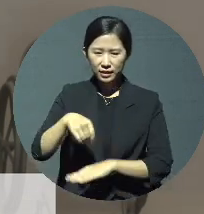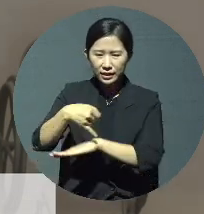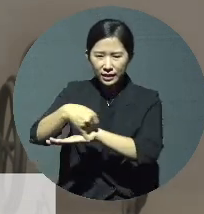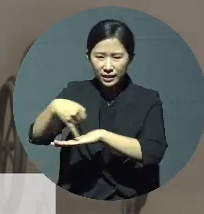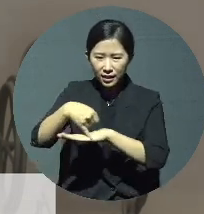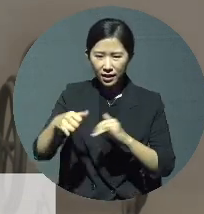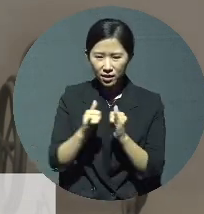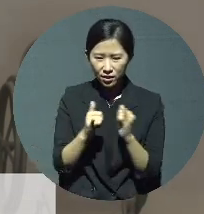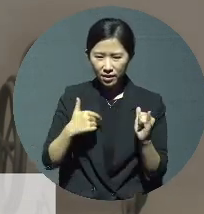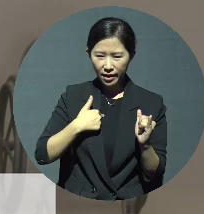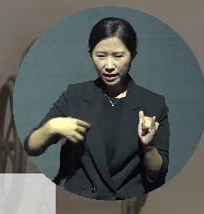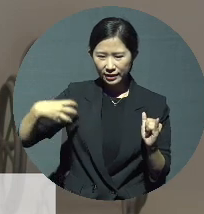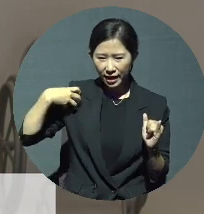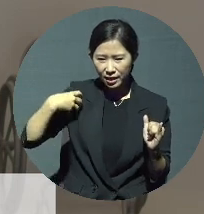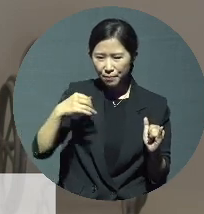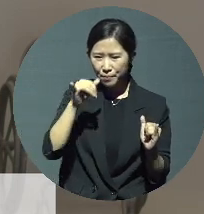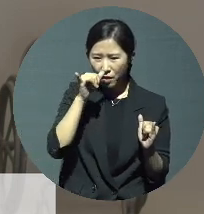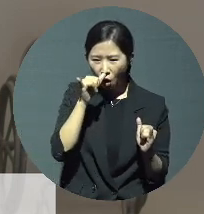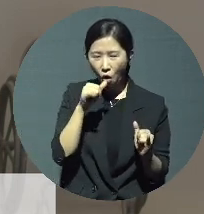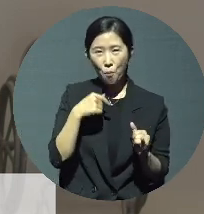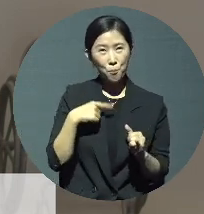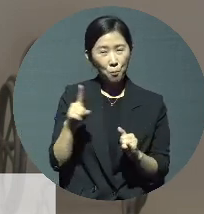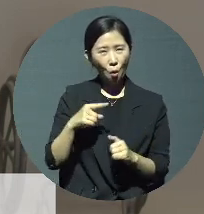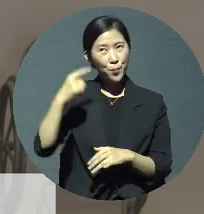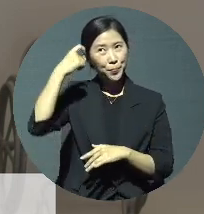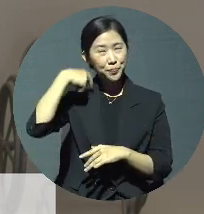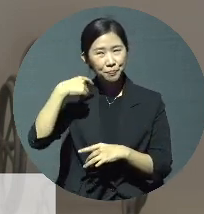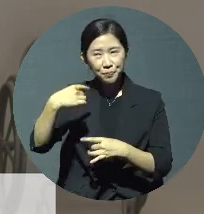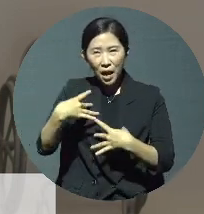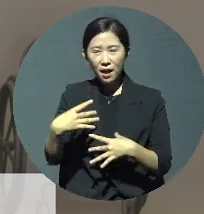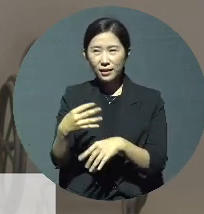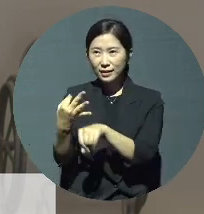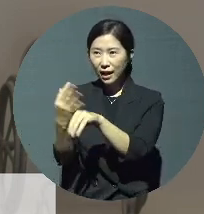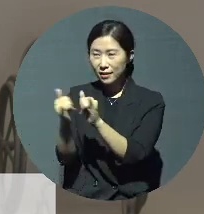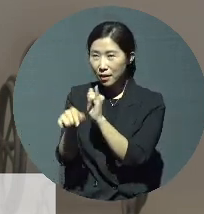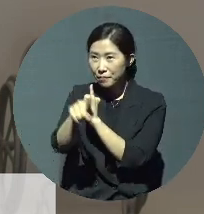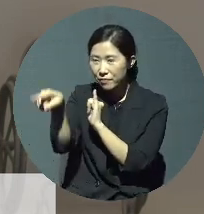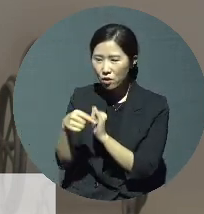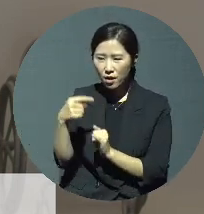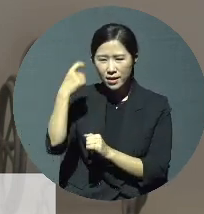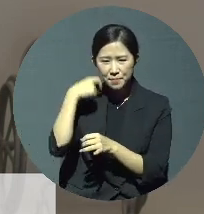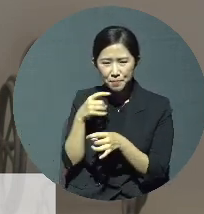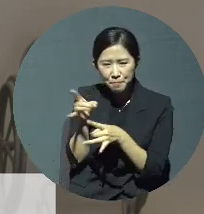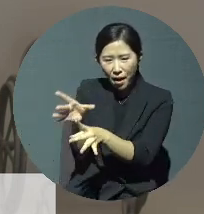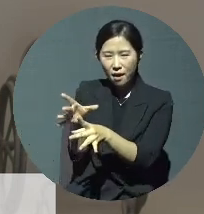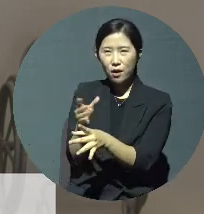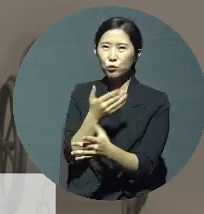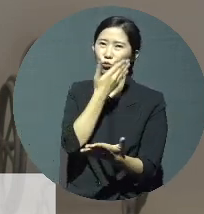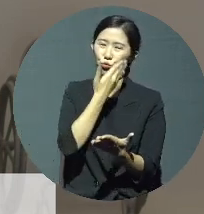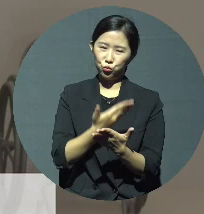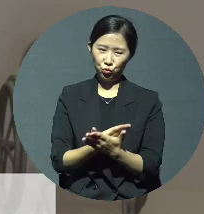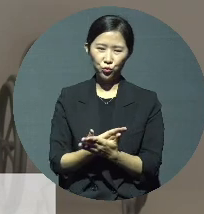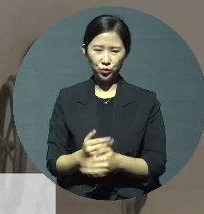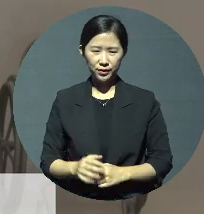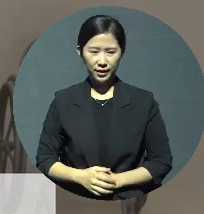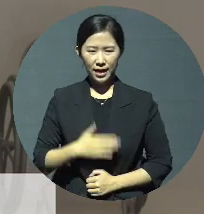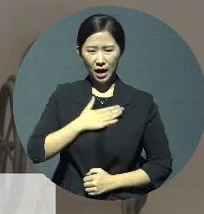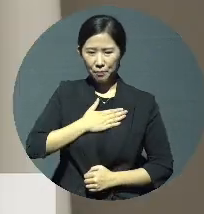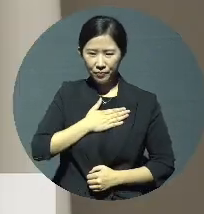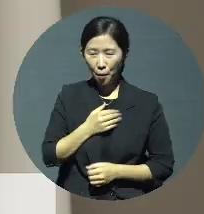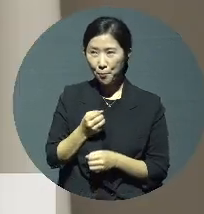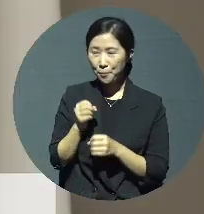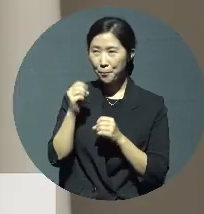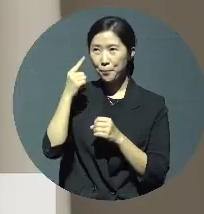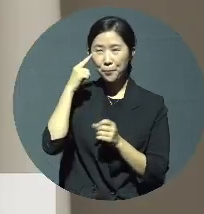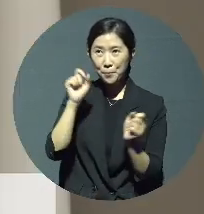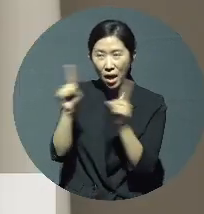that designers have a great responsibility to make a difference, to really look at all of the factors